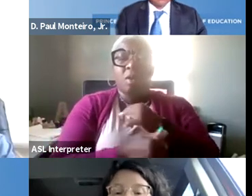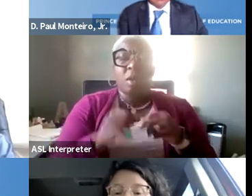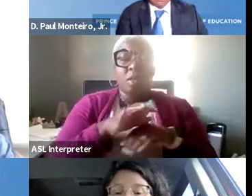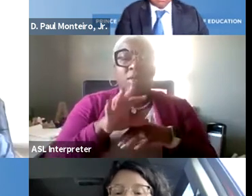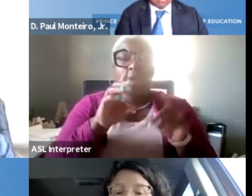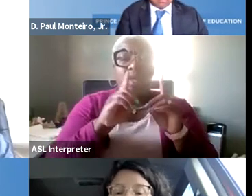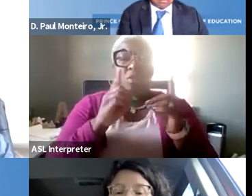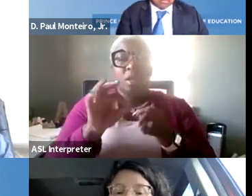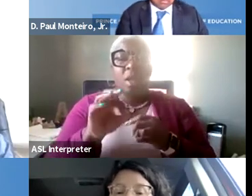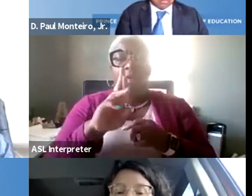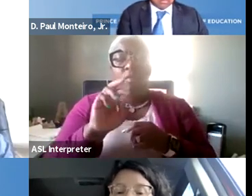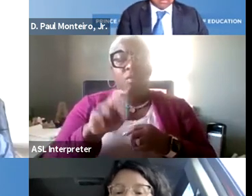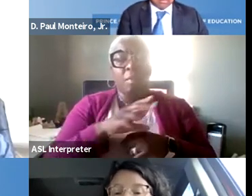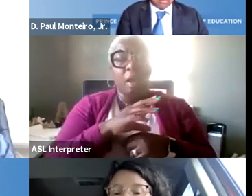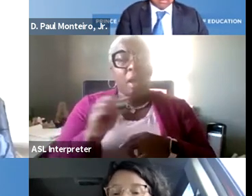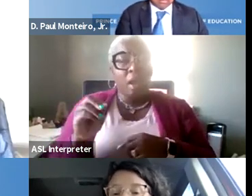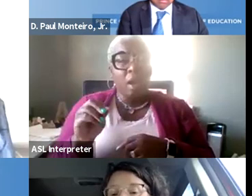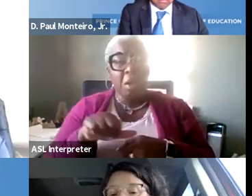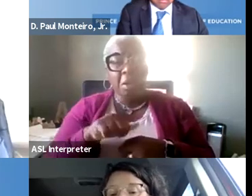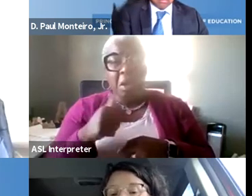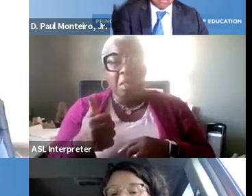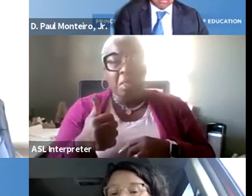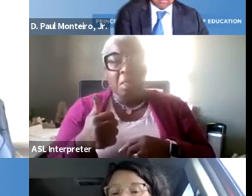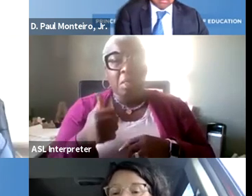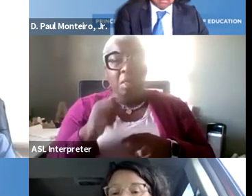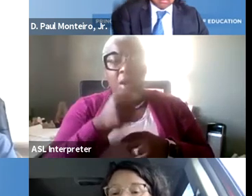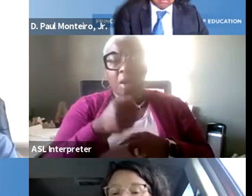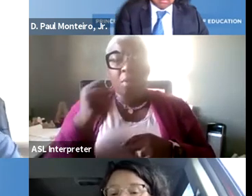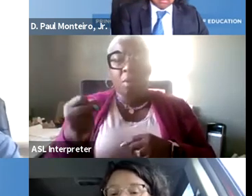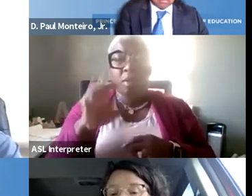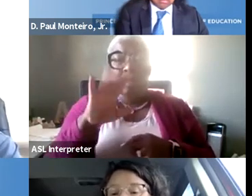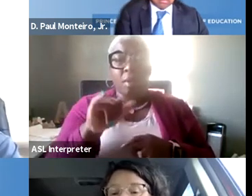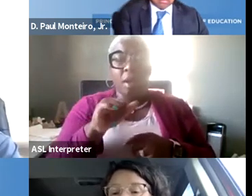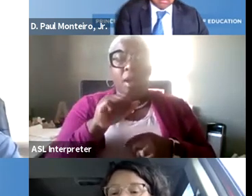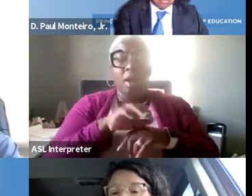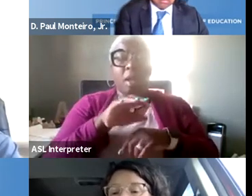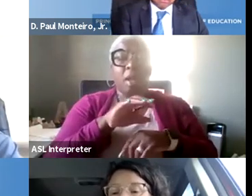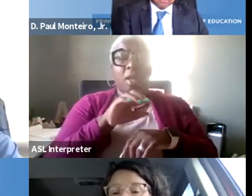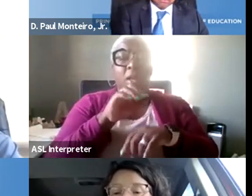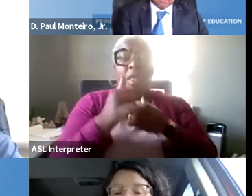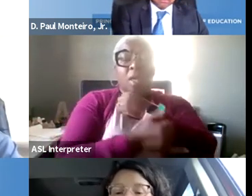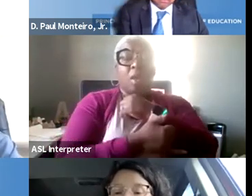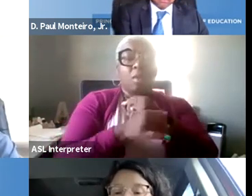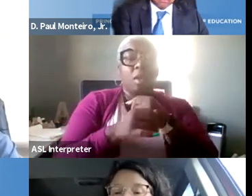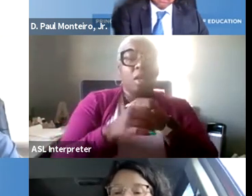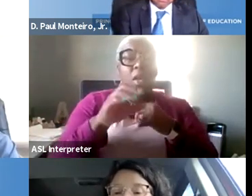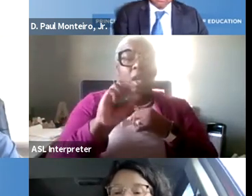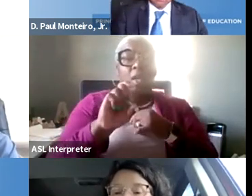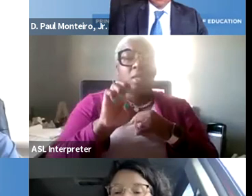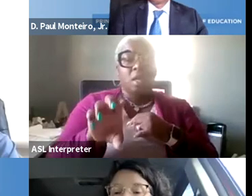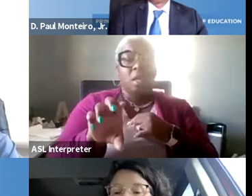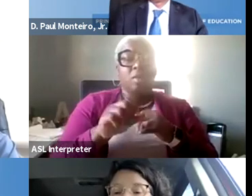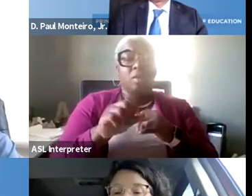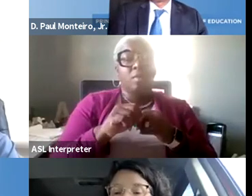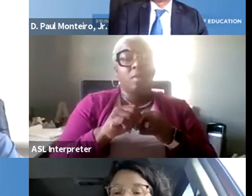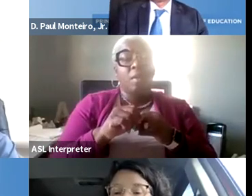9 rep, and the other appointees by the county executive. For a mere six schools, residents